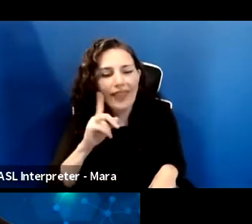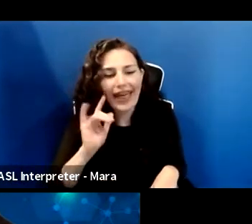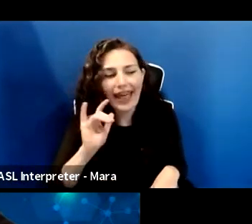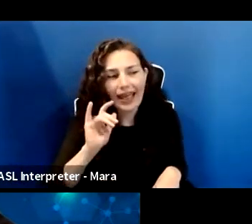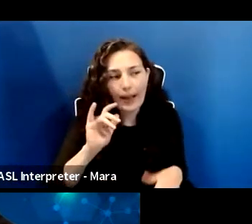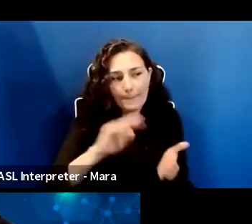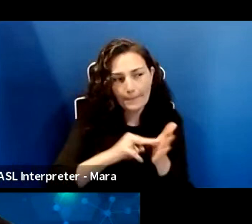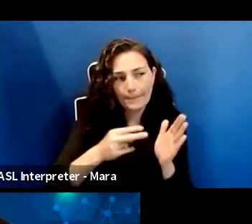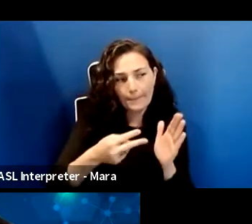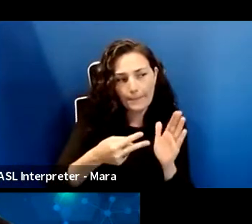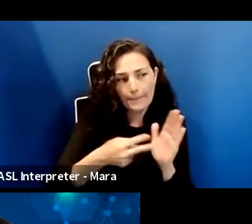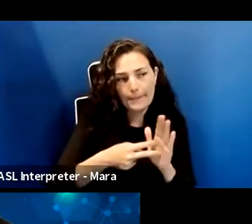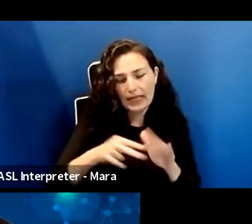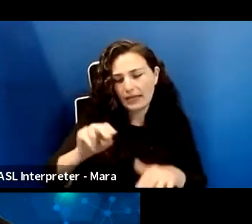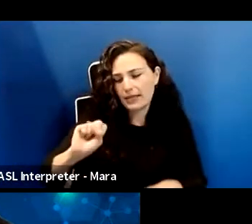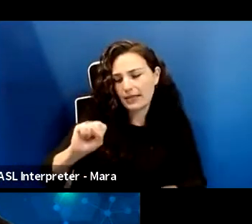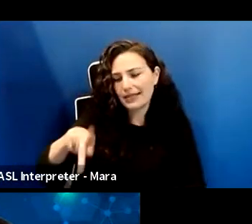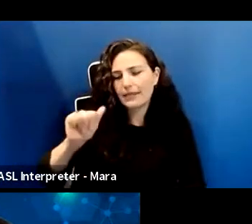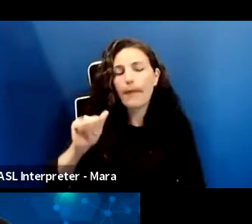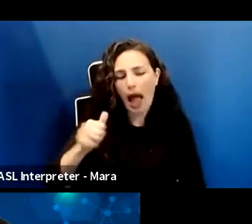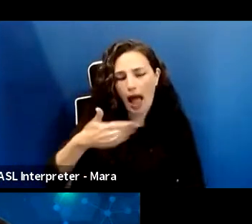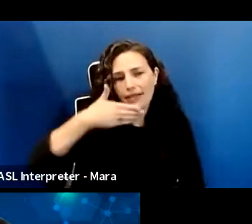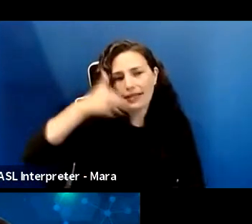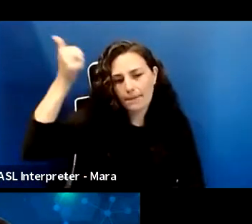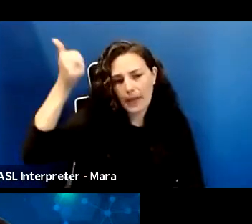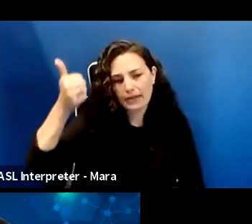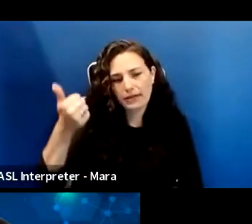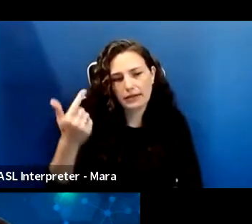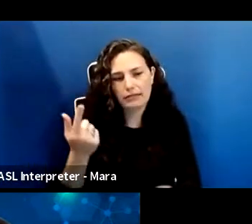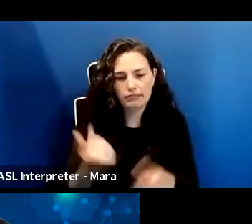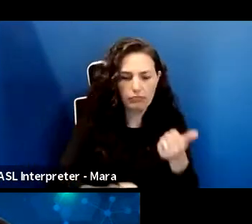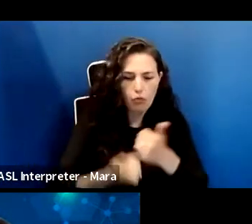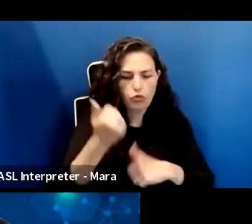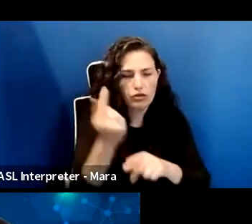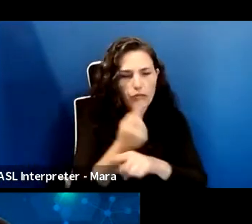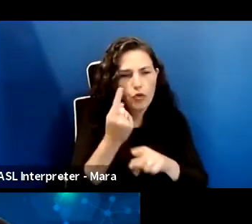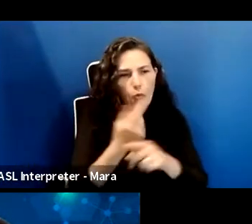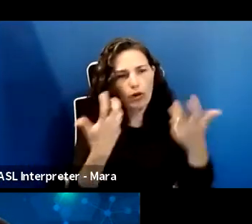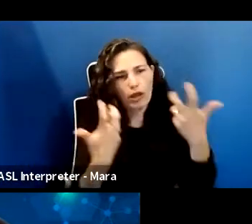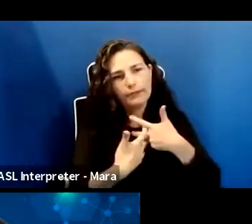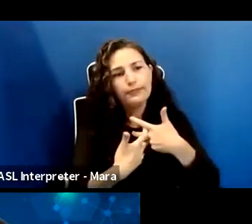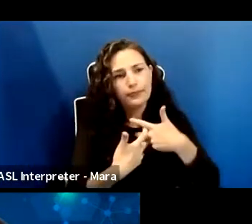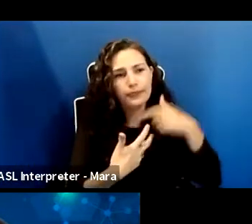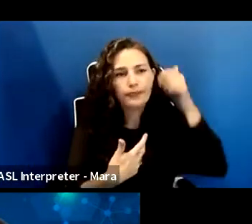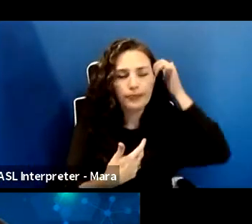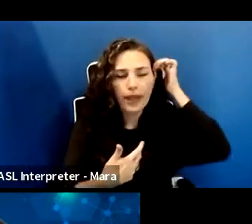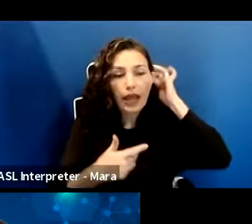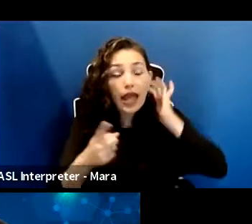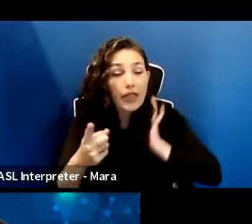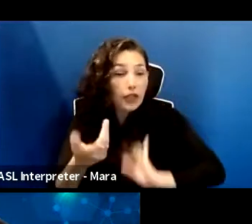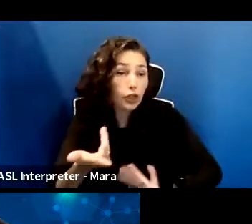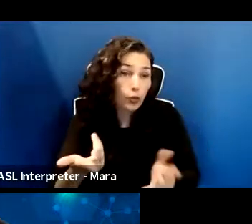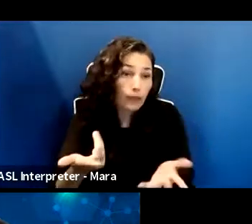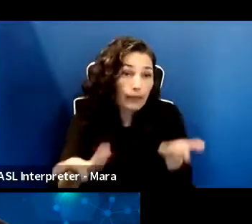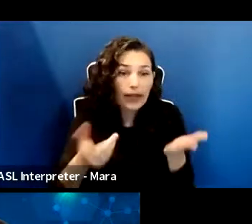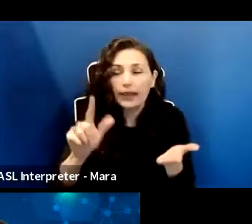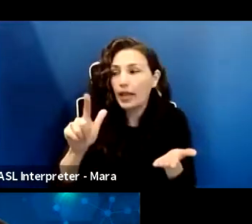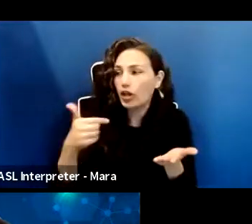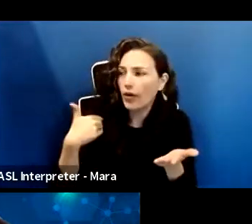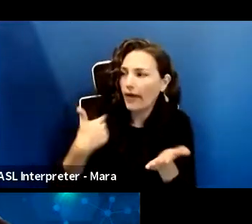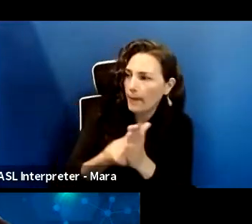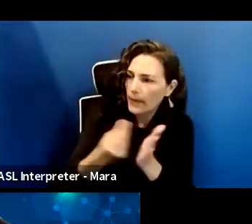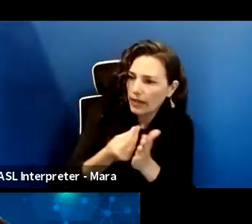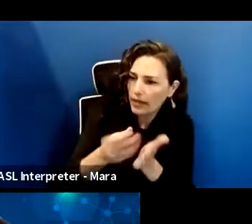appropriate for that demo of your project. And then you raise that money, you have that financing available, and now